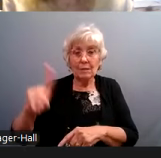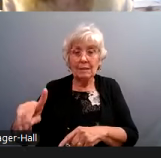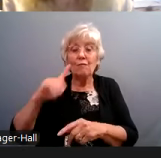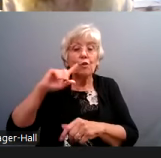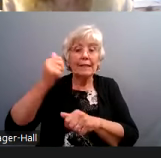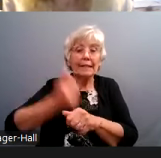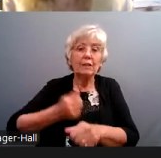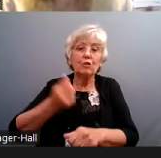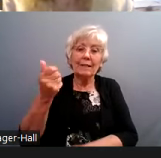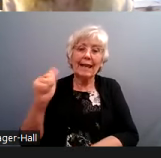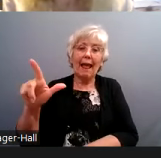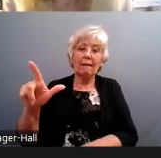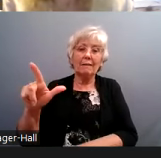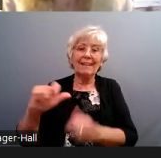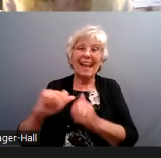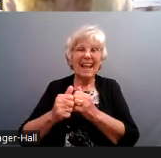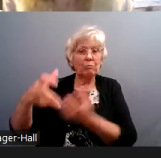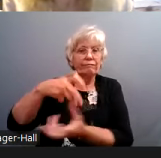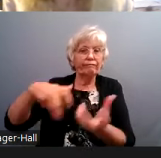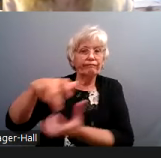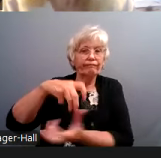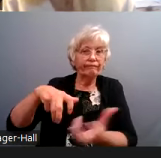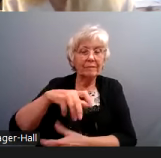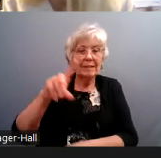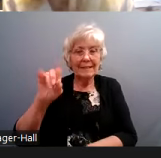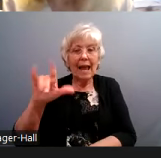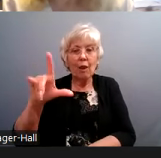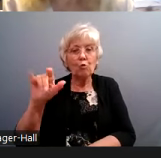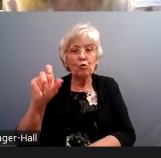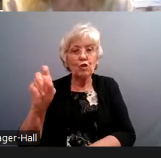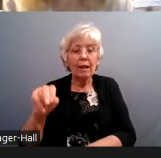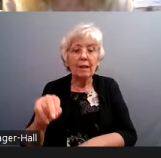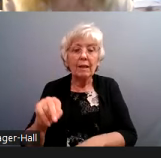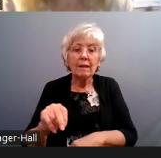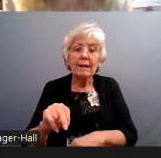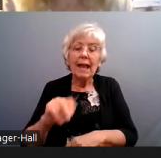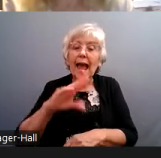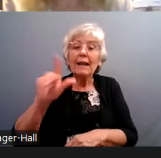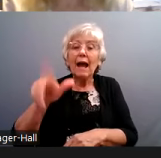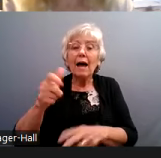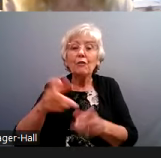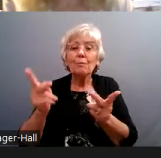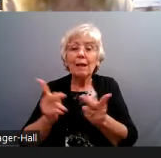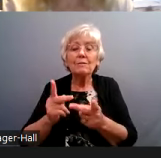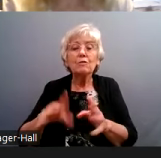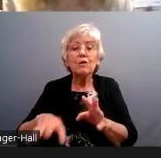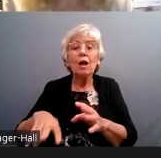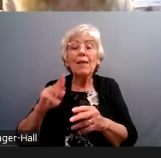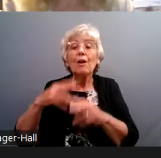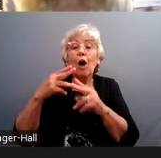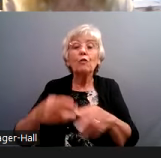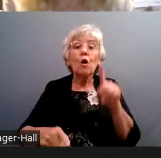gallon dilution. And that's also going to be called, you'll see it, you know, in other places called the 1:16